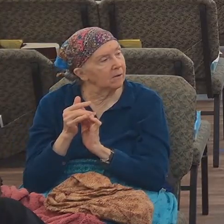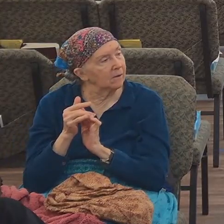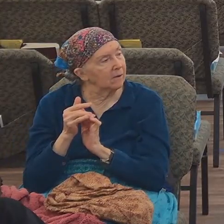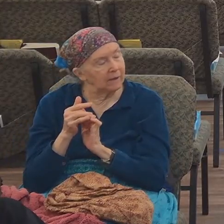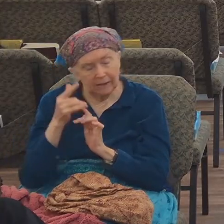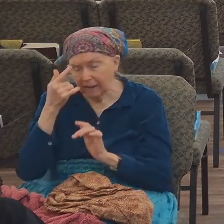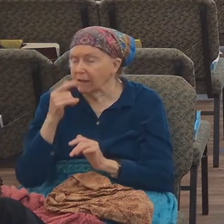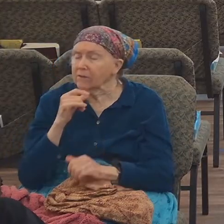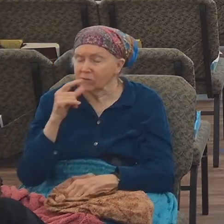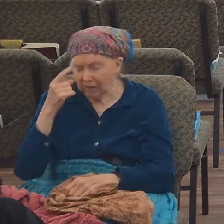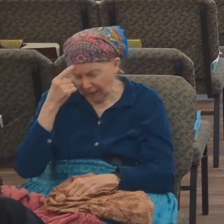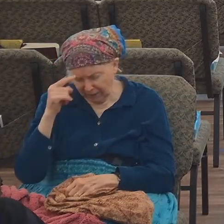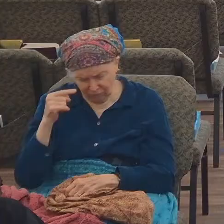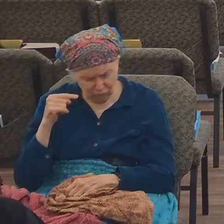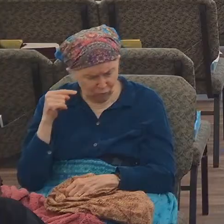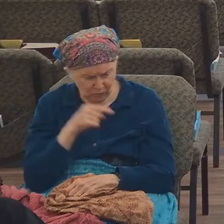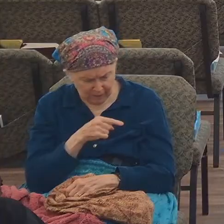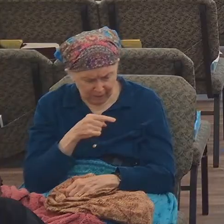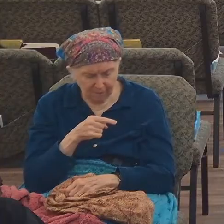Okay.